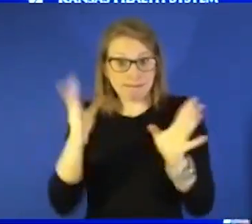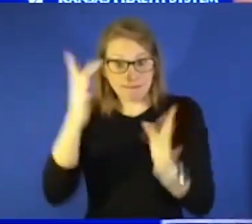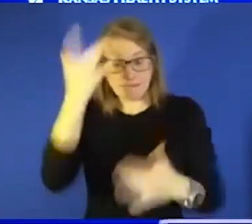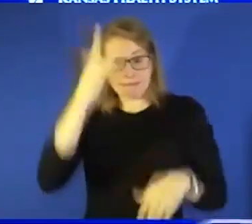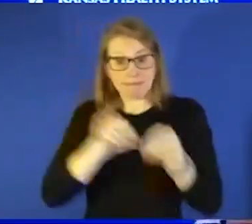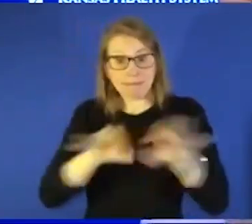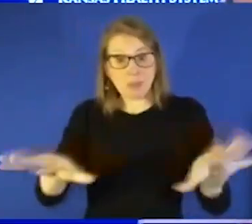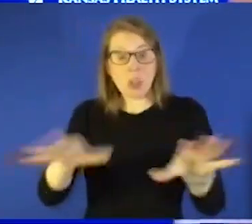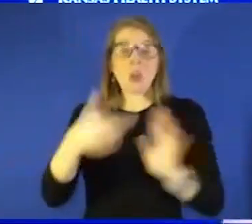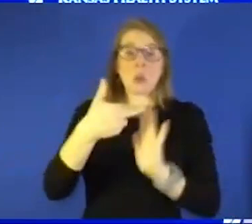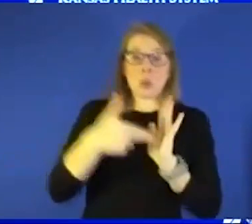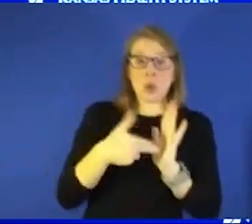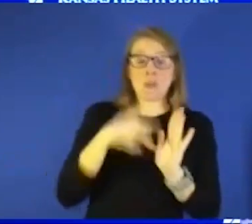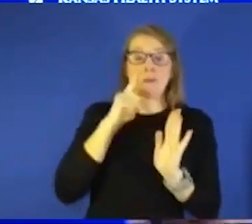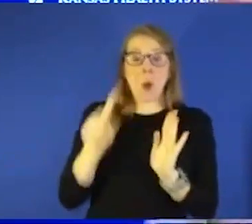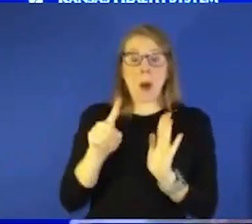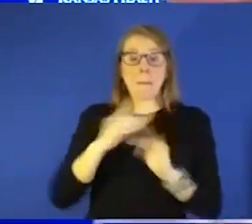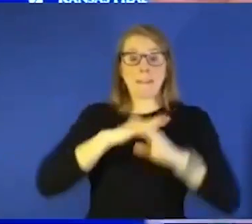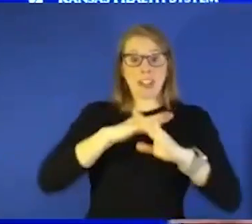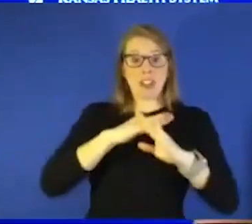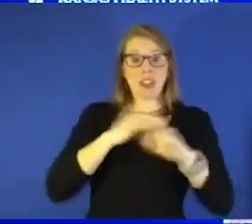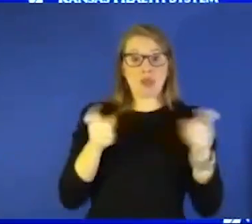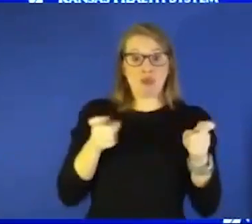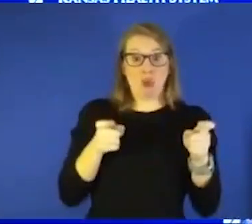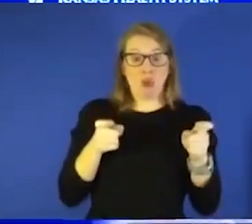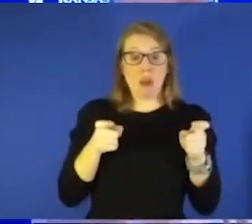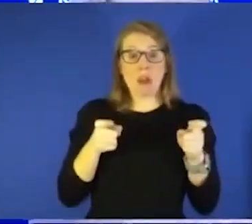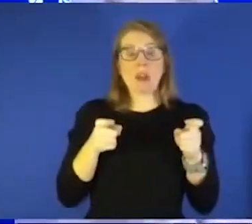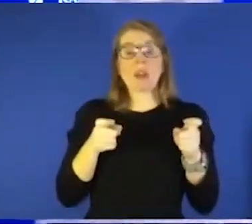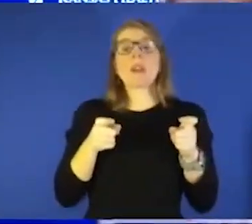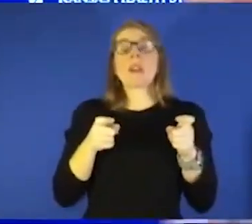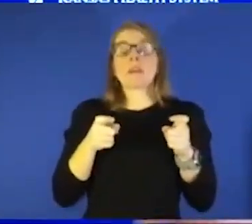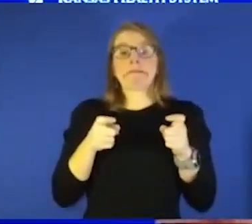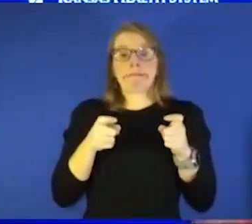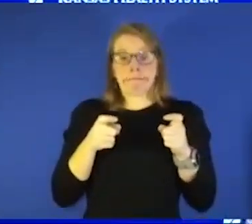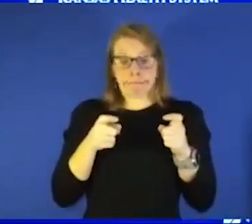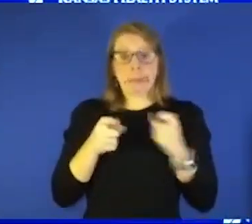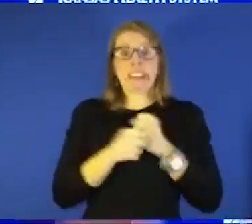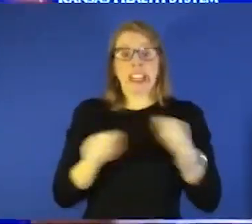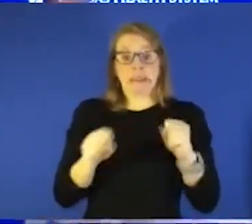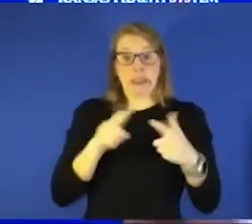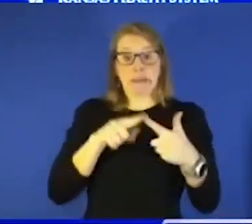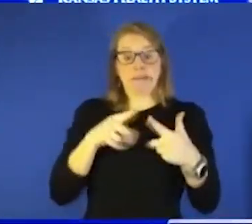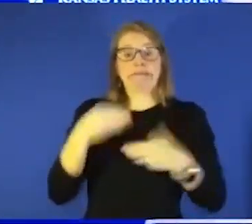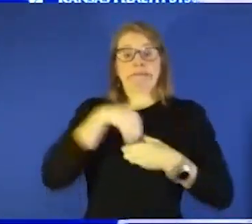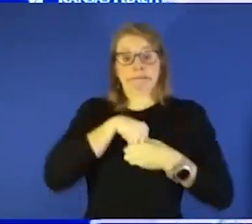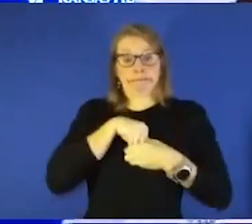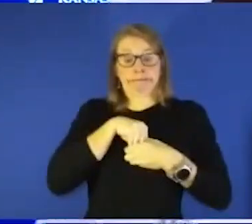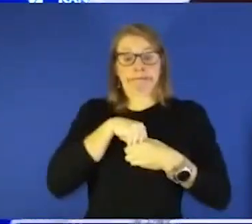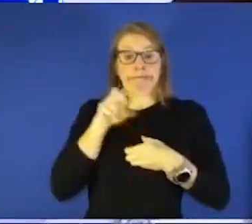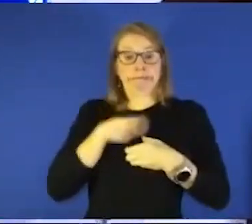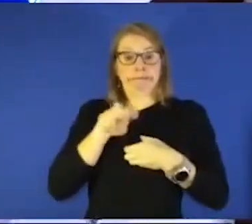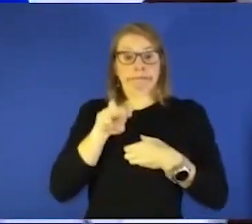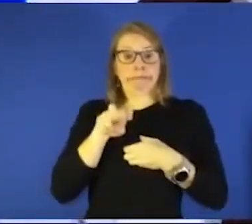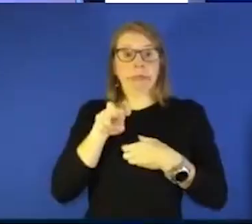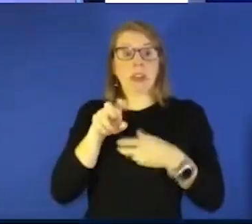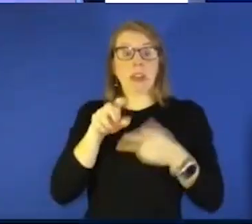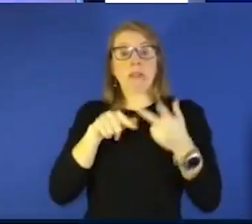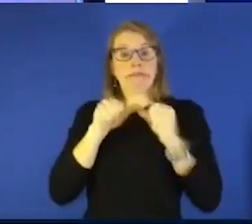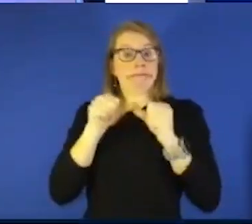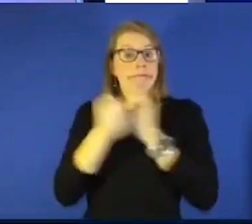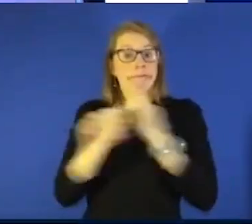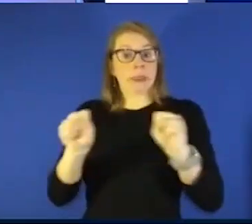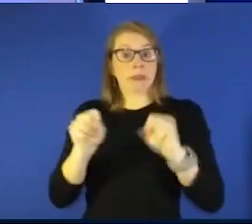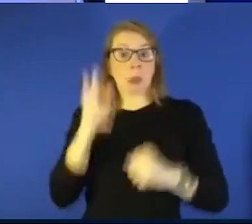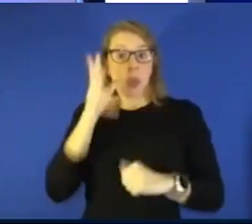and control, A, keep you safe, B, they travel with you, and C, they will continue to keep you safe for all the days to come. Do we have